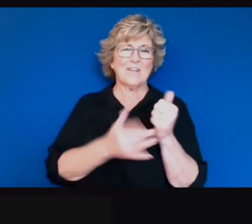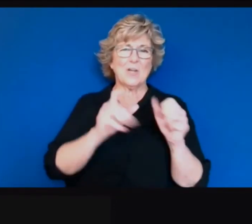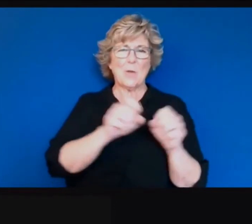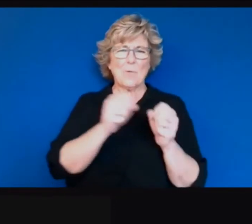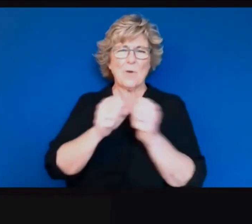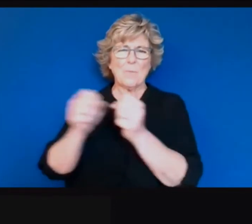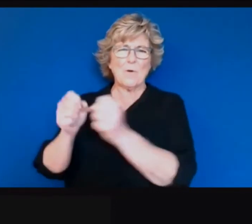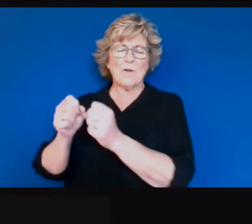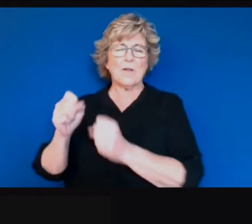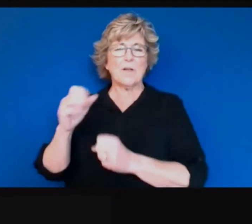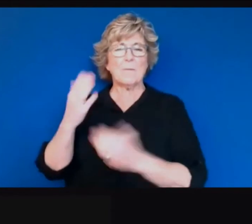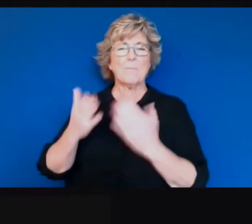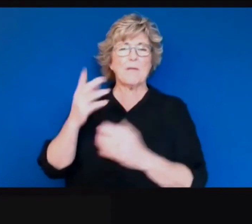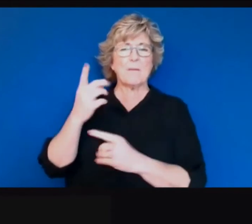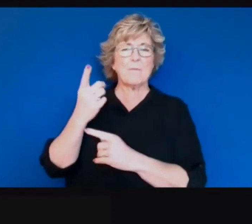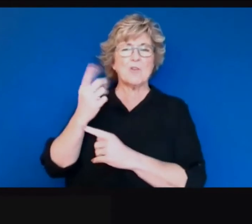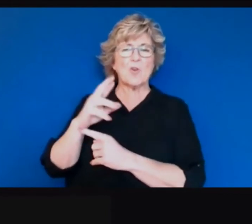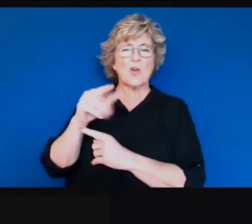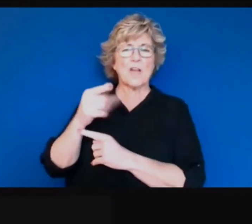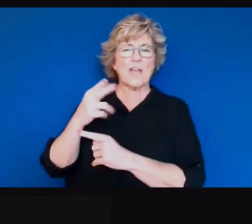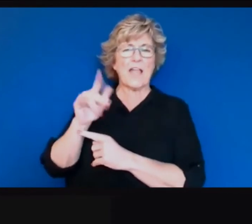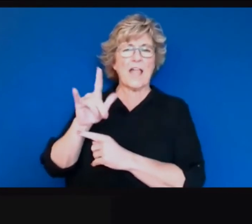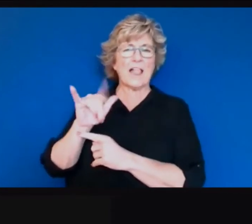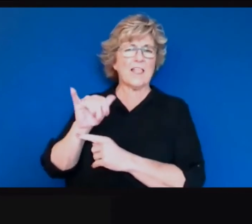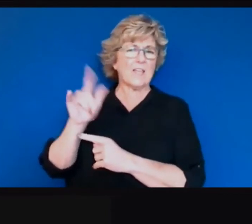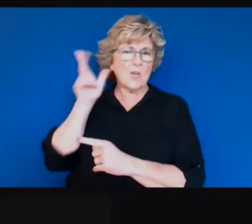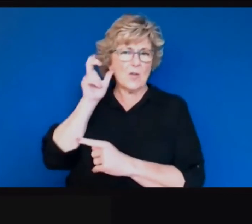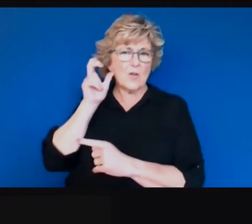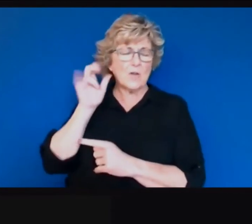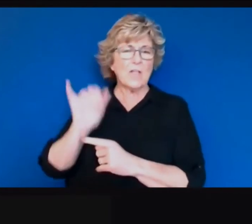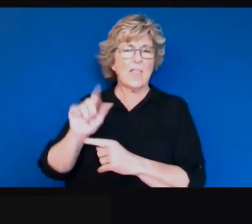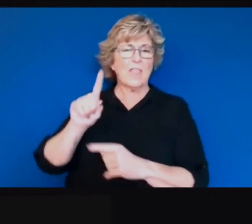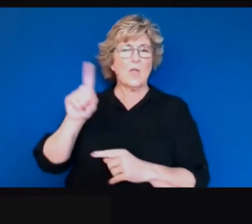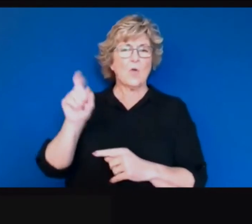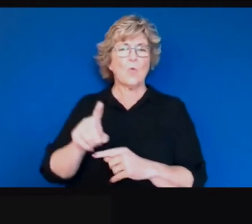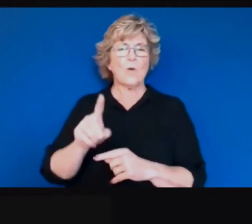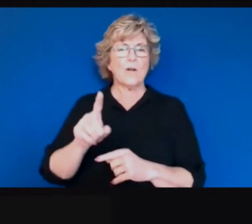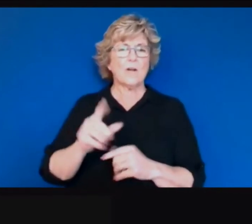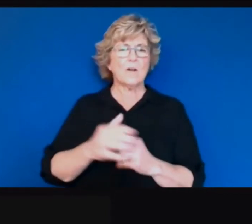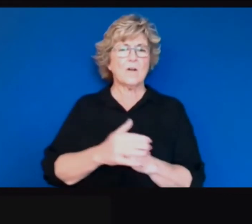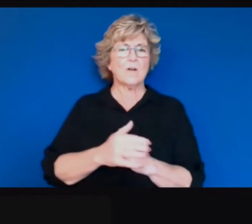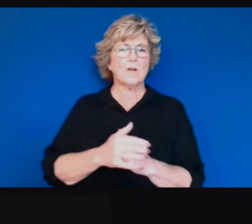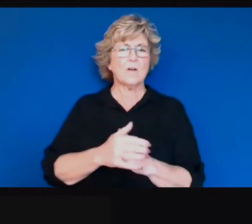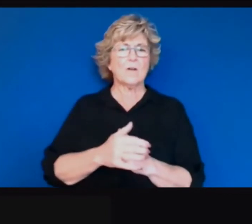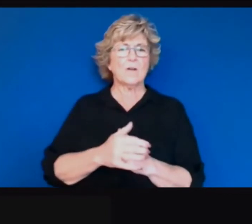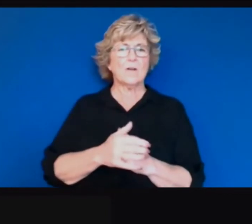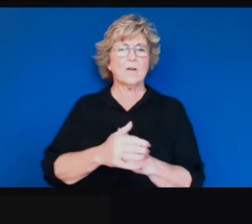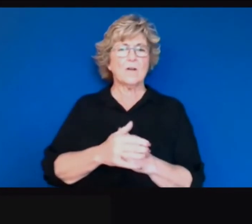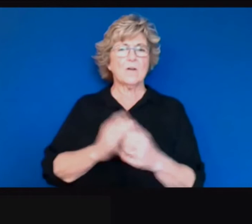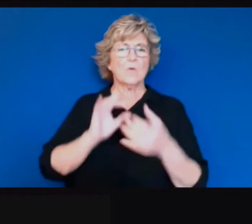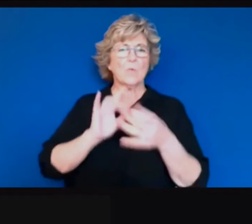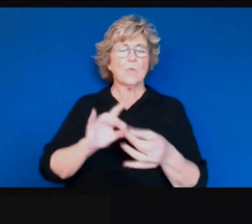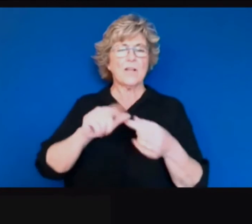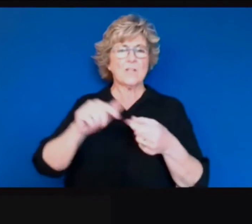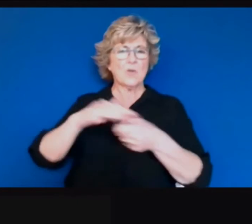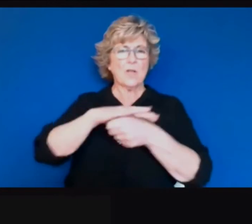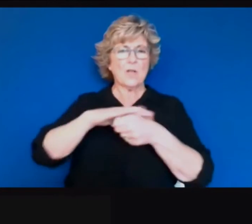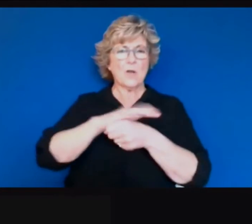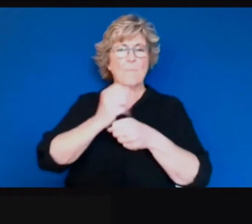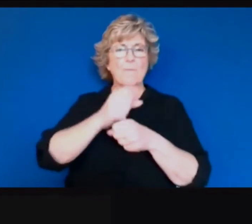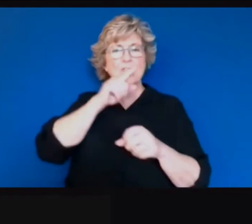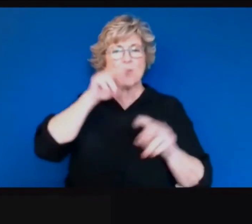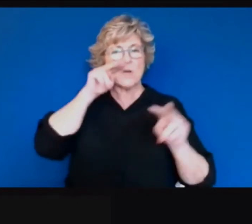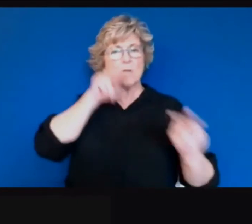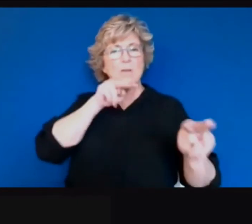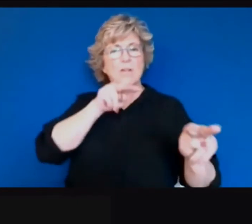bit, Dr. Galley. Hopefully you heard a little bit more about that, but I believe the question was around localism and making sure that we're monitoring in